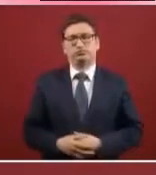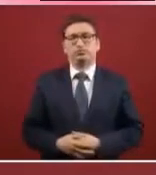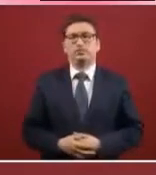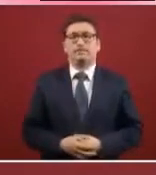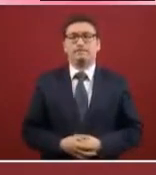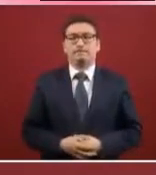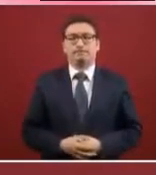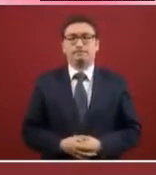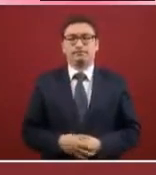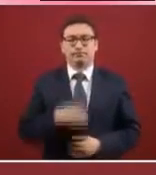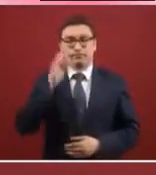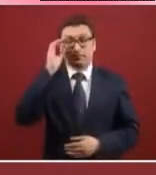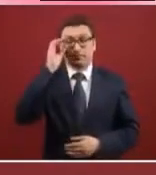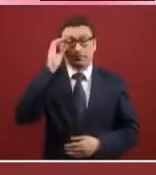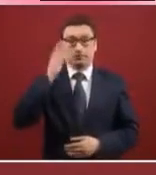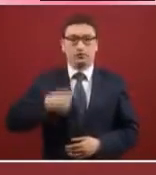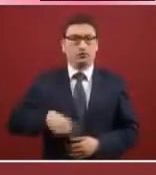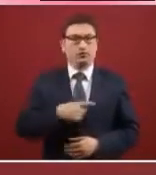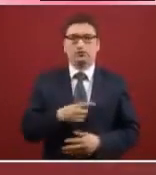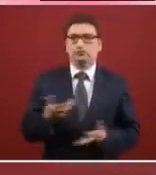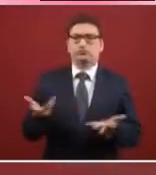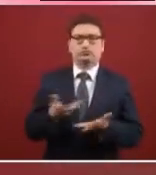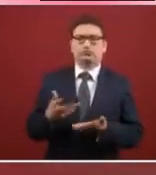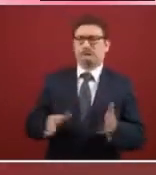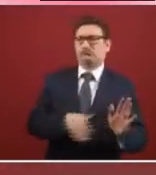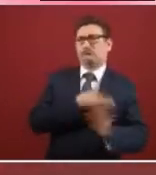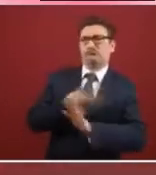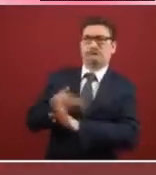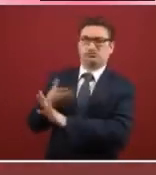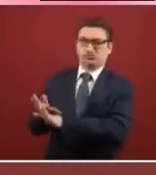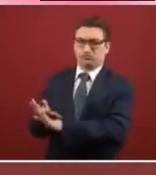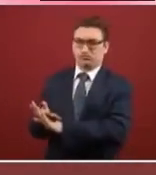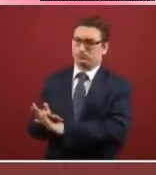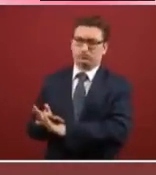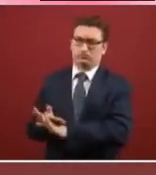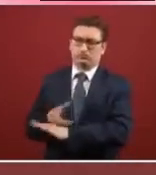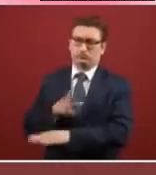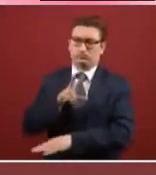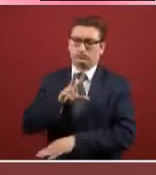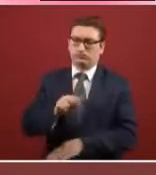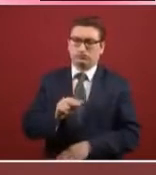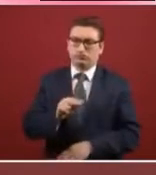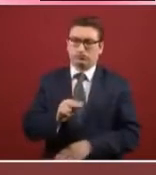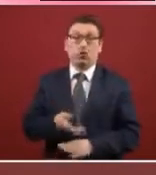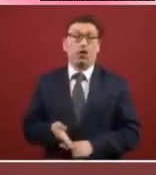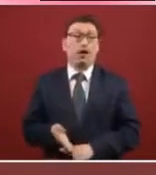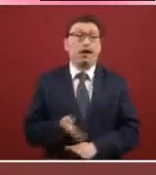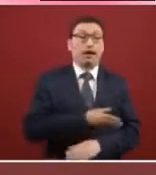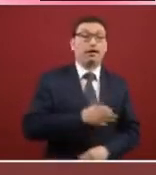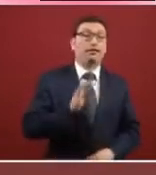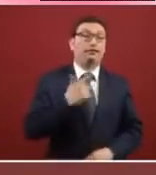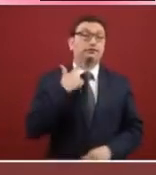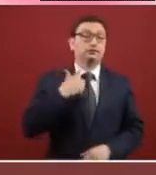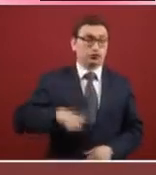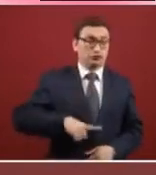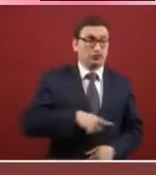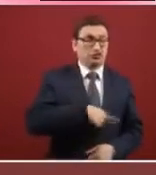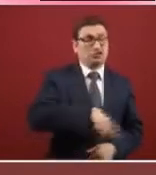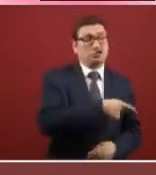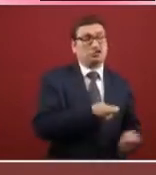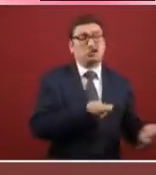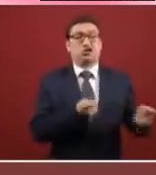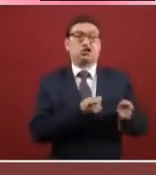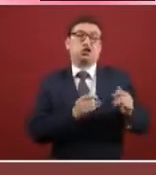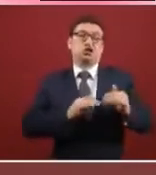No vamos nosotros a actuar. We are de la not misma going forma. To behave the se same acaba way. El autoritarismo. Authoritarianism Esa is es ended.